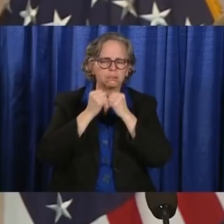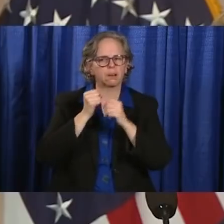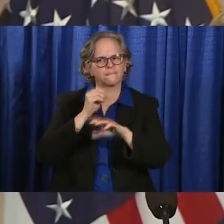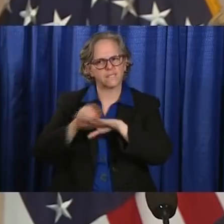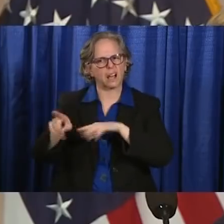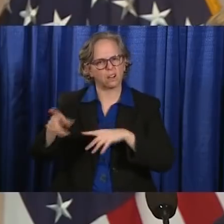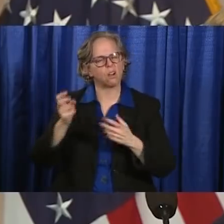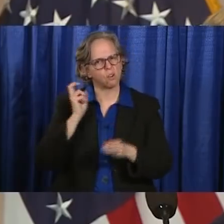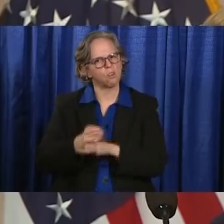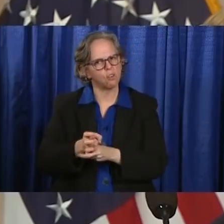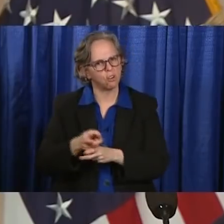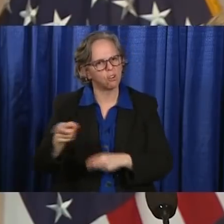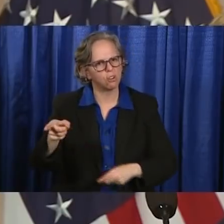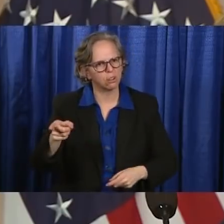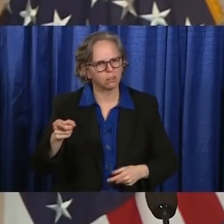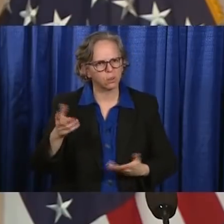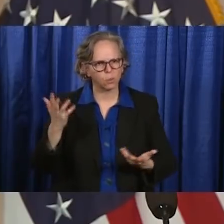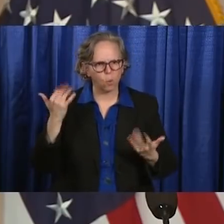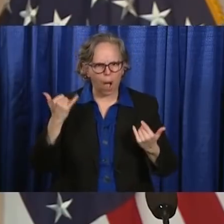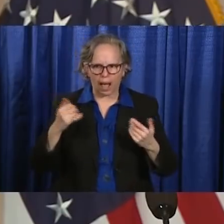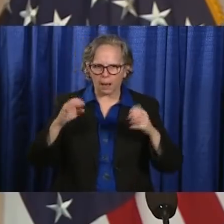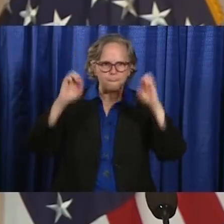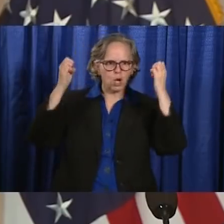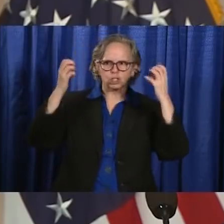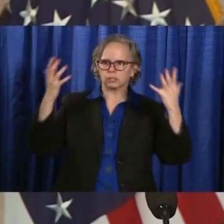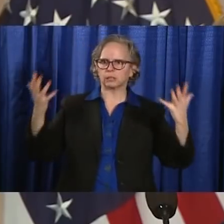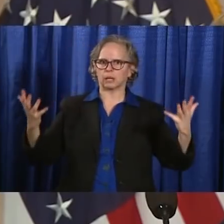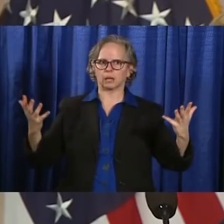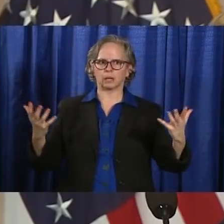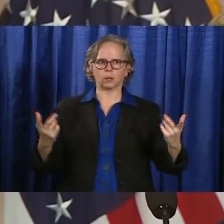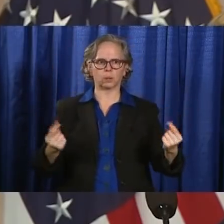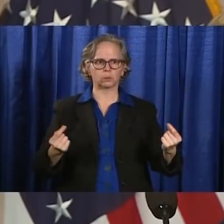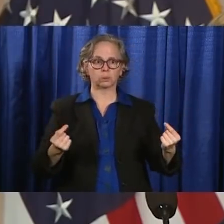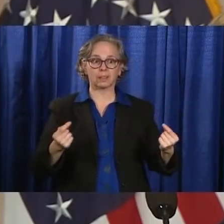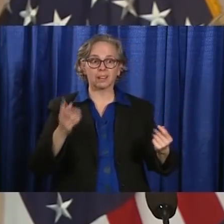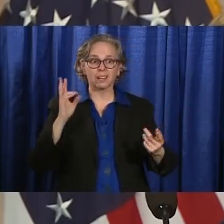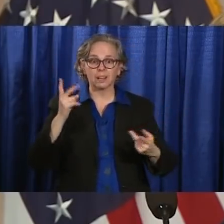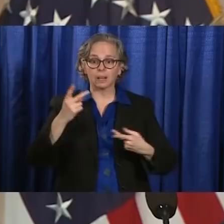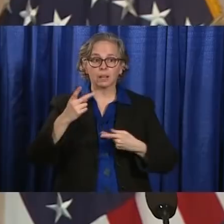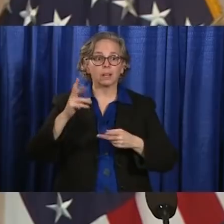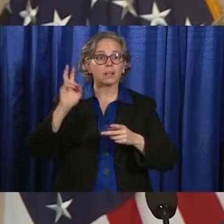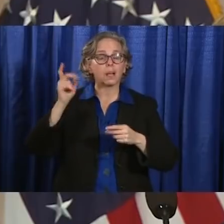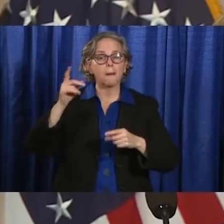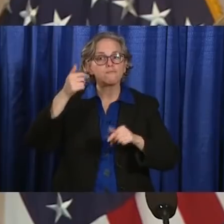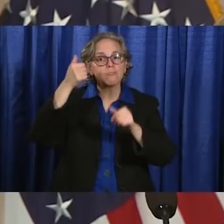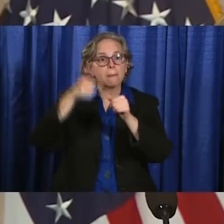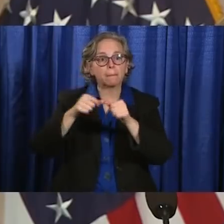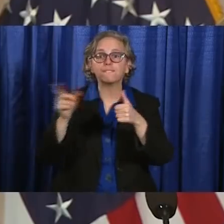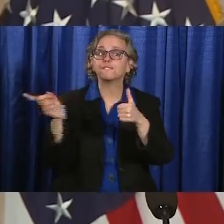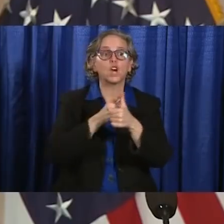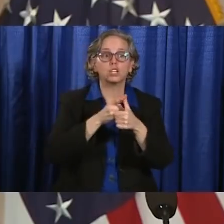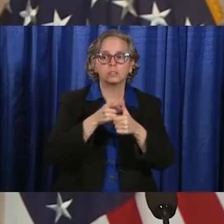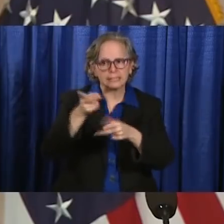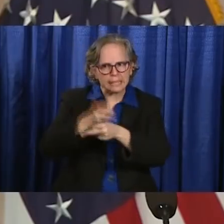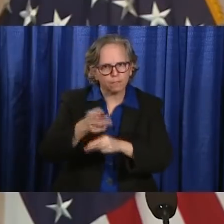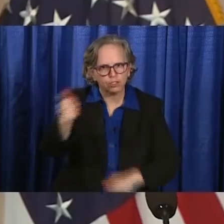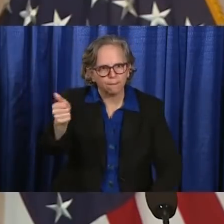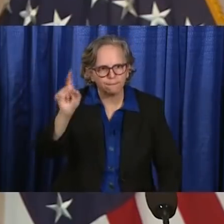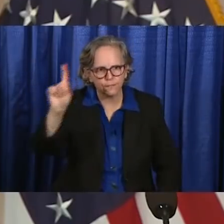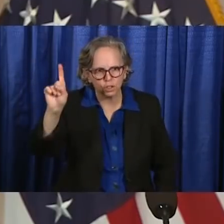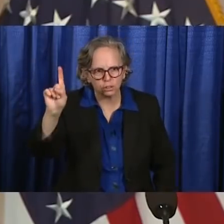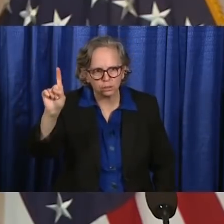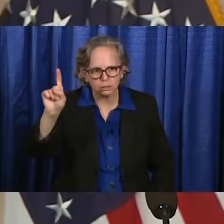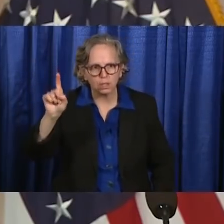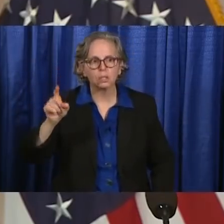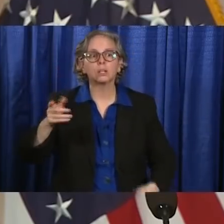an emergency. But caring for yourself is important, and it will benefit your loved one. Whether you are new